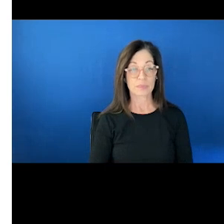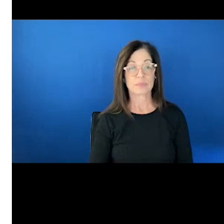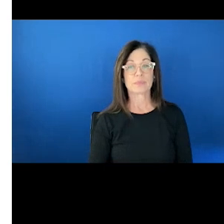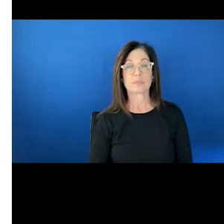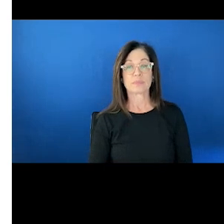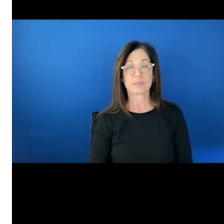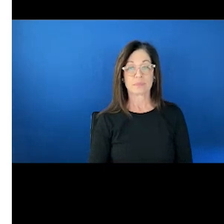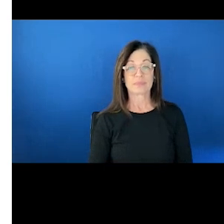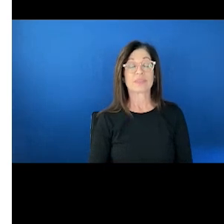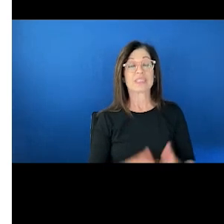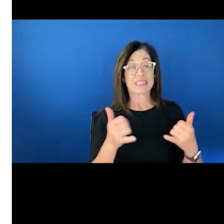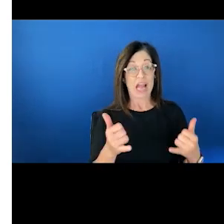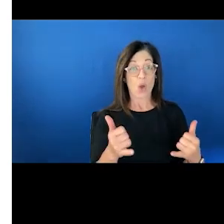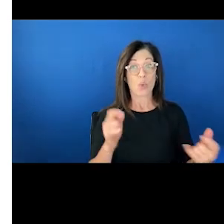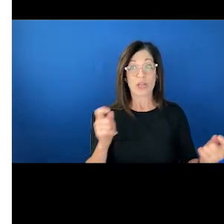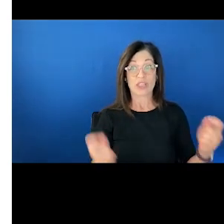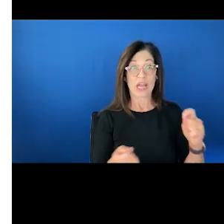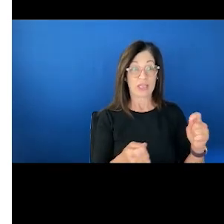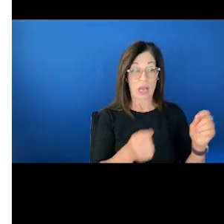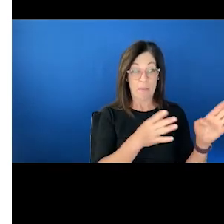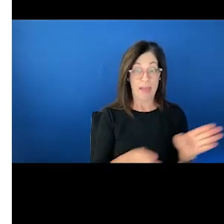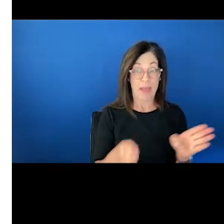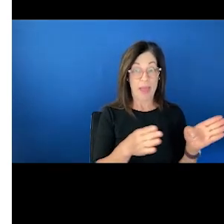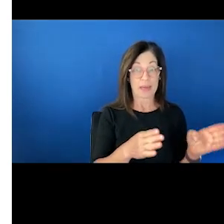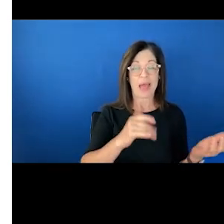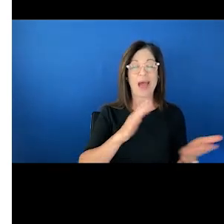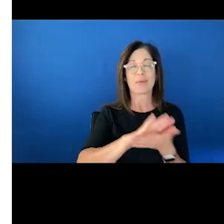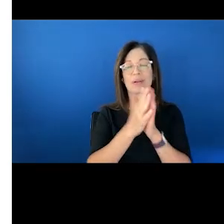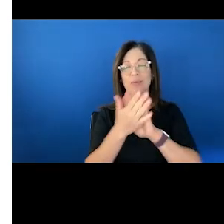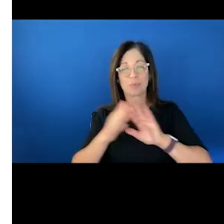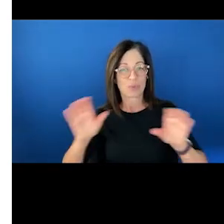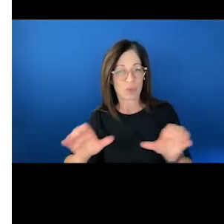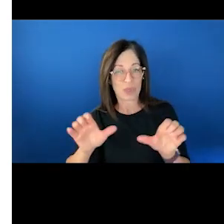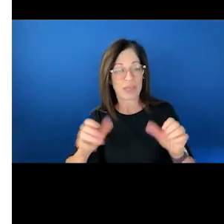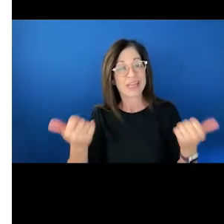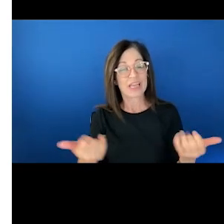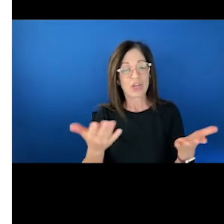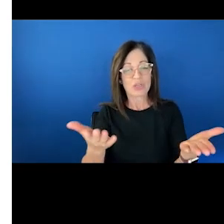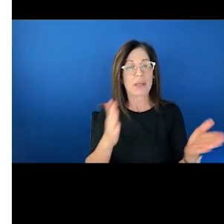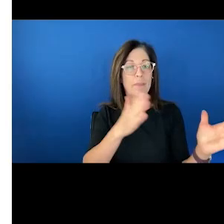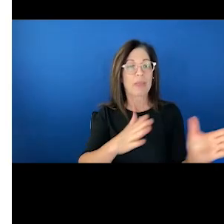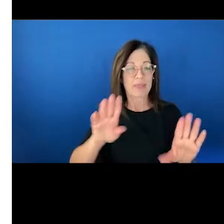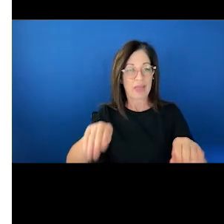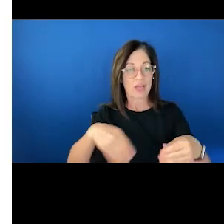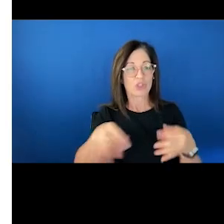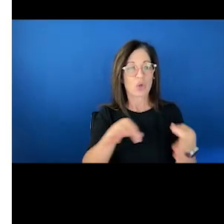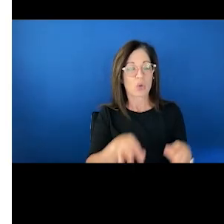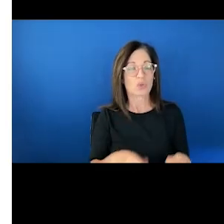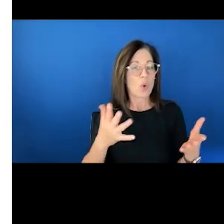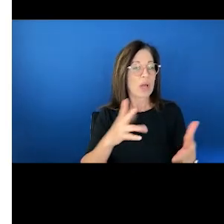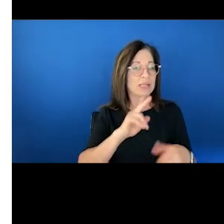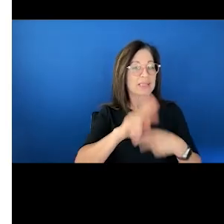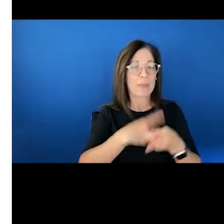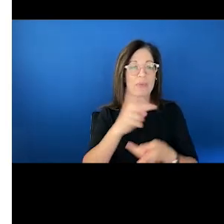here's where we move from planning to doing. Build a work plan that outlines what data you'll collect,